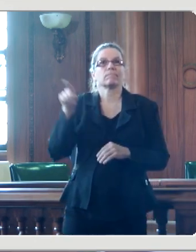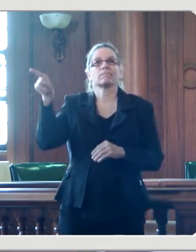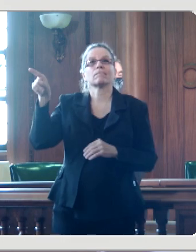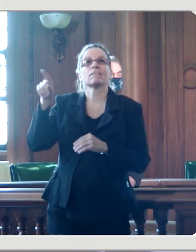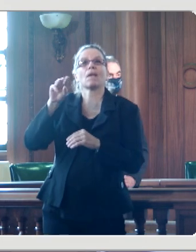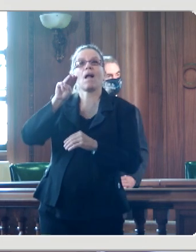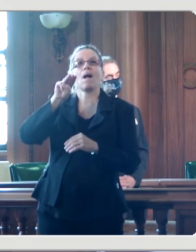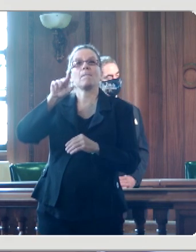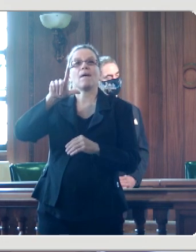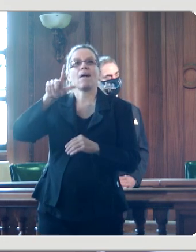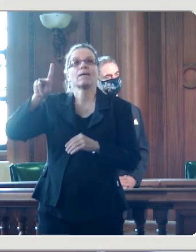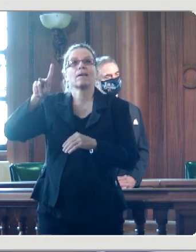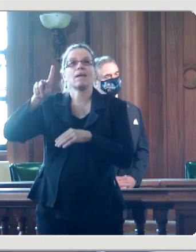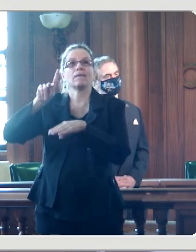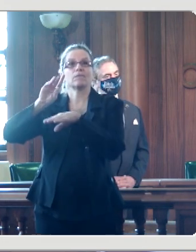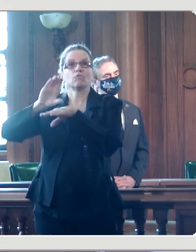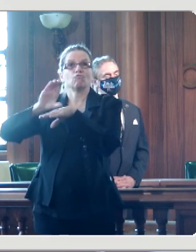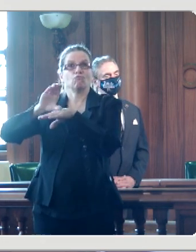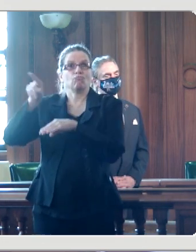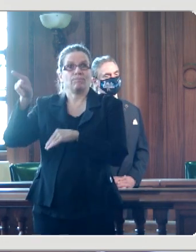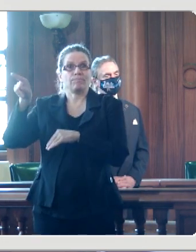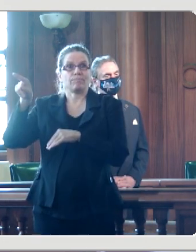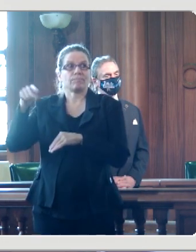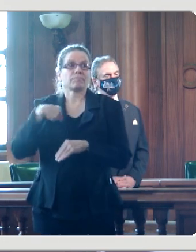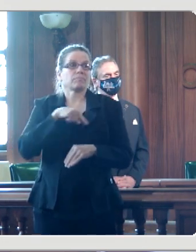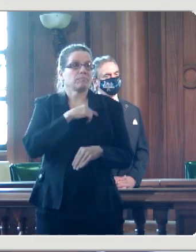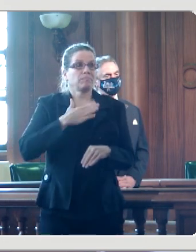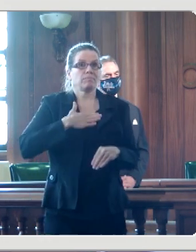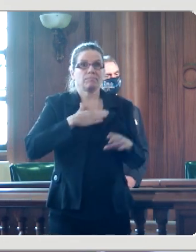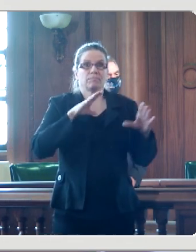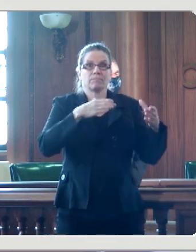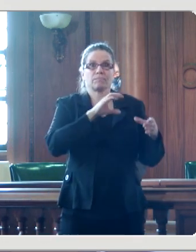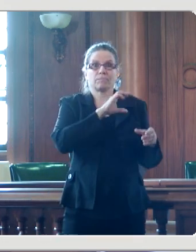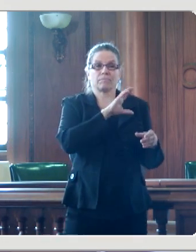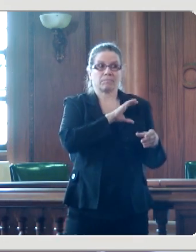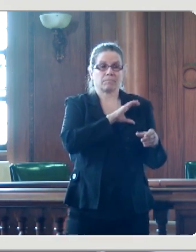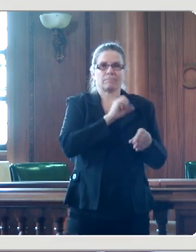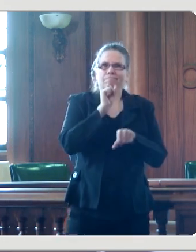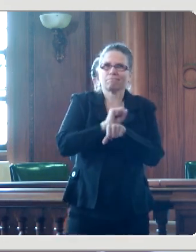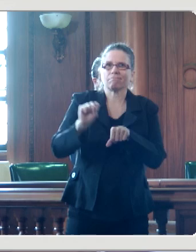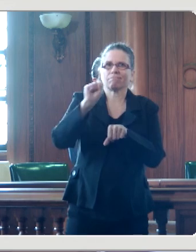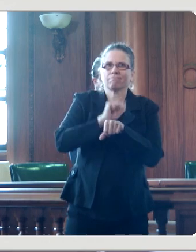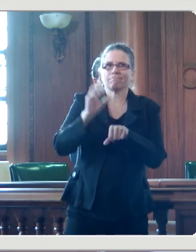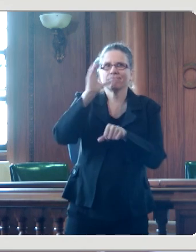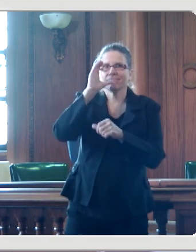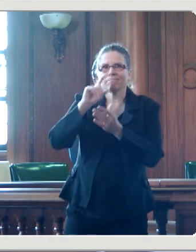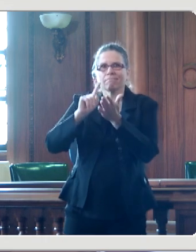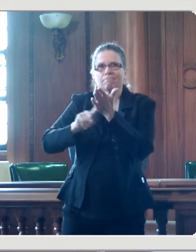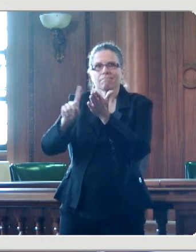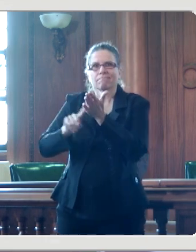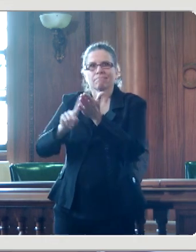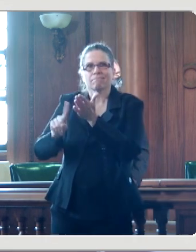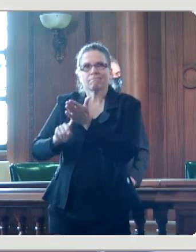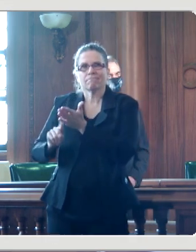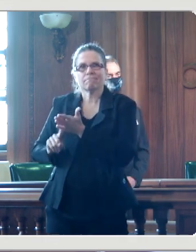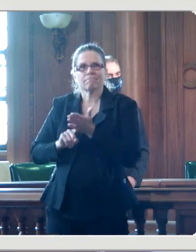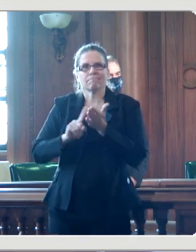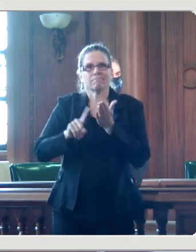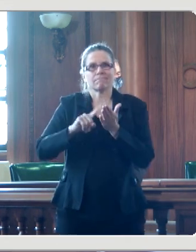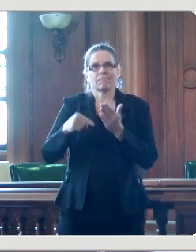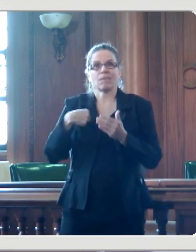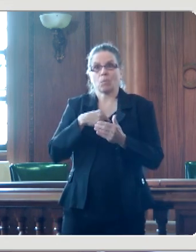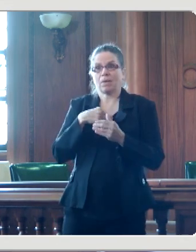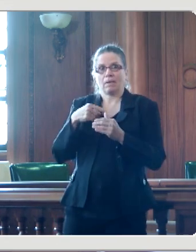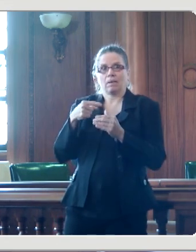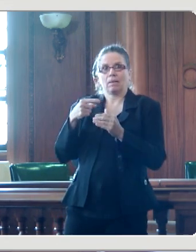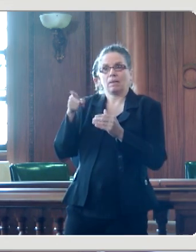been extensive because this person, the perpetrator, has committed crimes all over the Northeast. So we needed help with